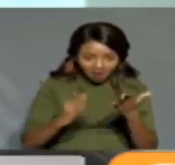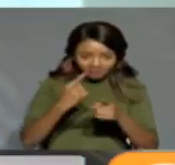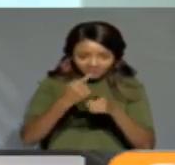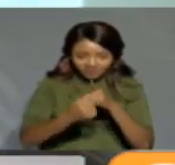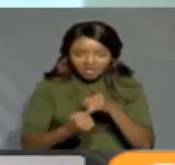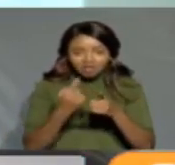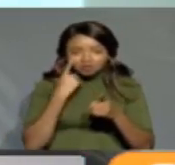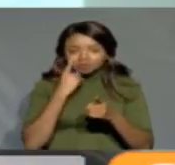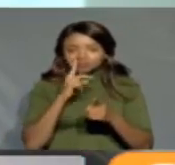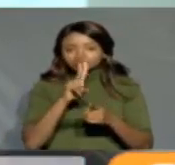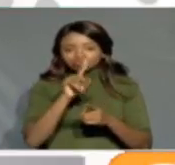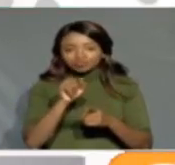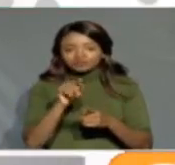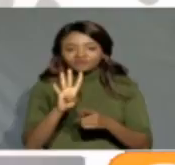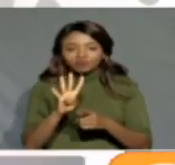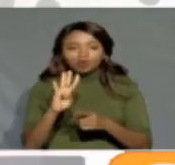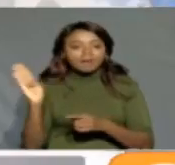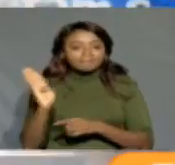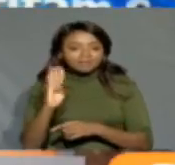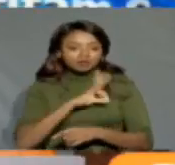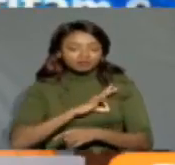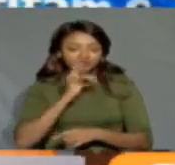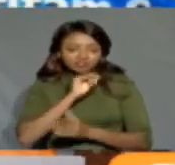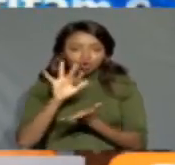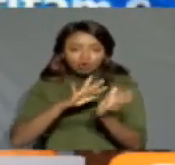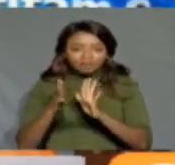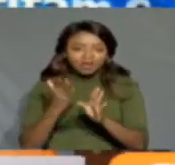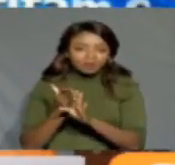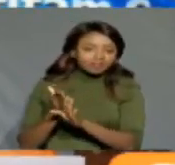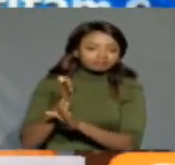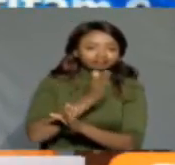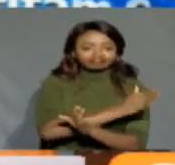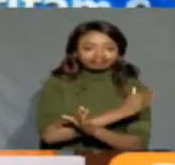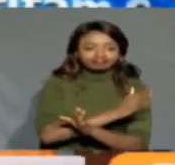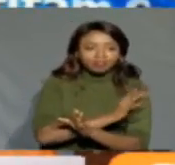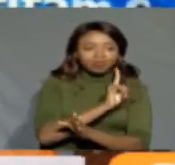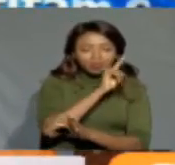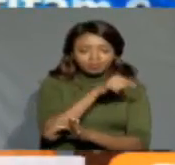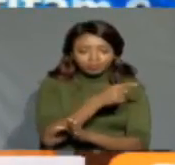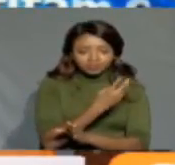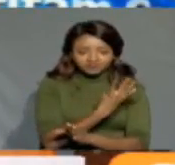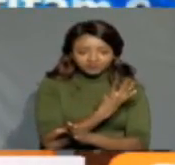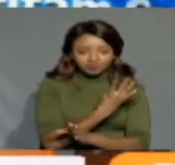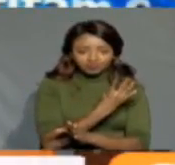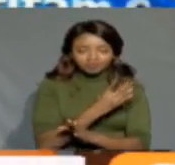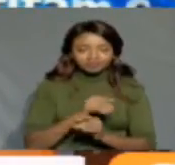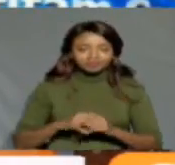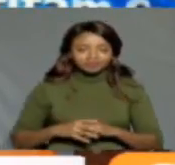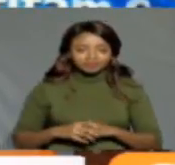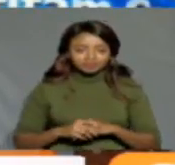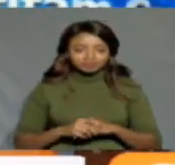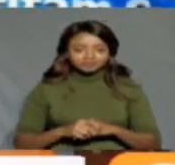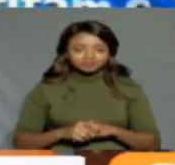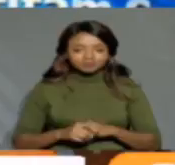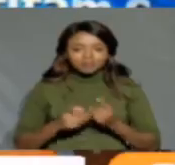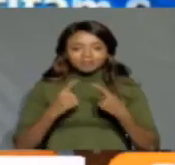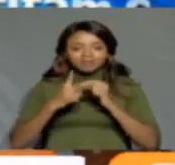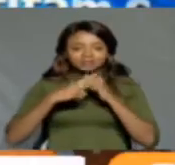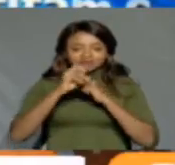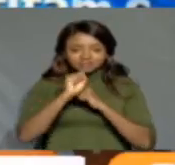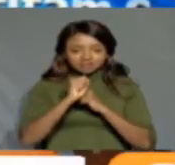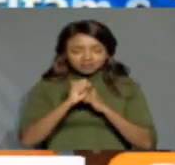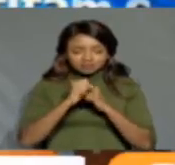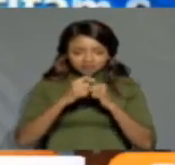of 2.4 billion shillings compared to the 1.4 billion shillings recorded over a similar period last year. The